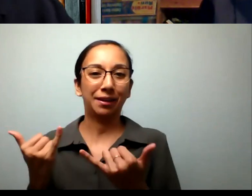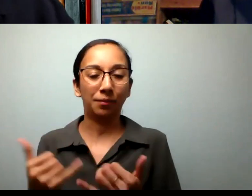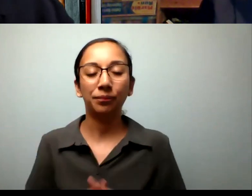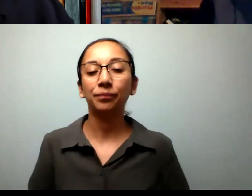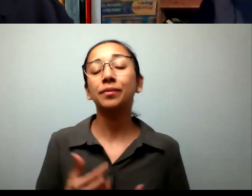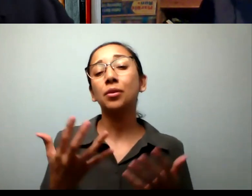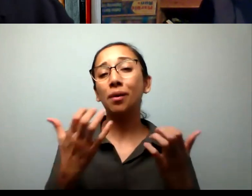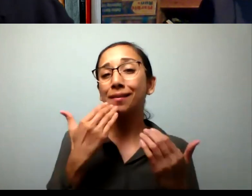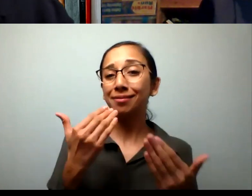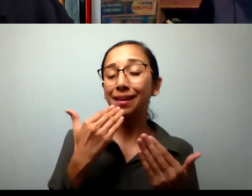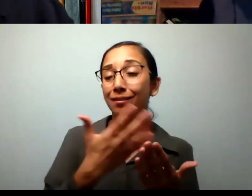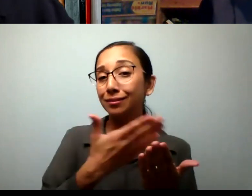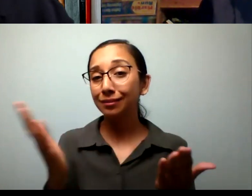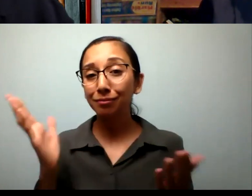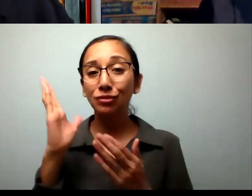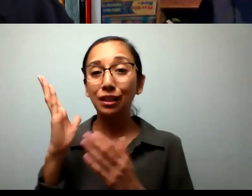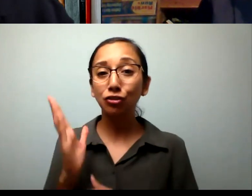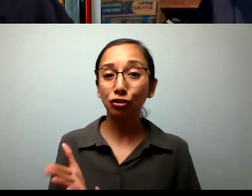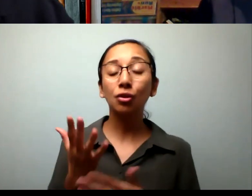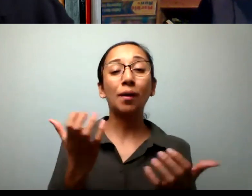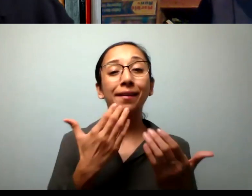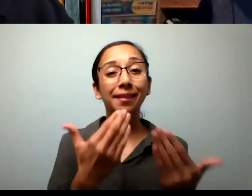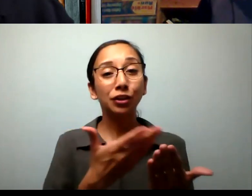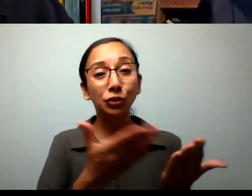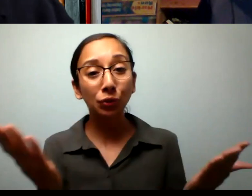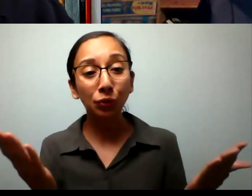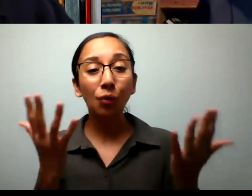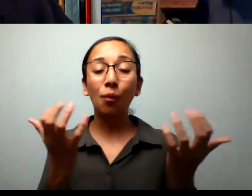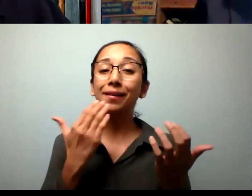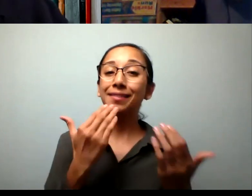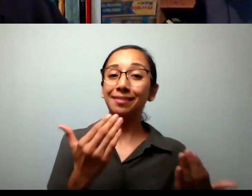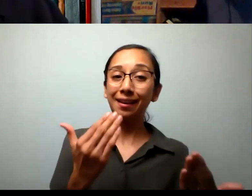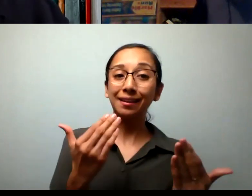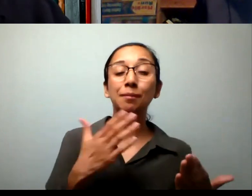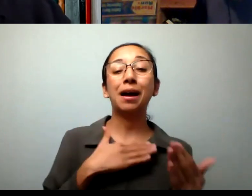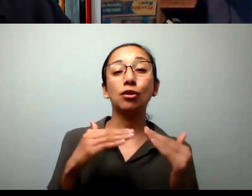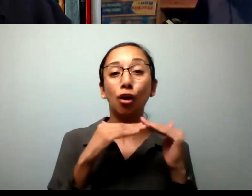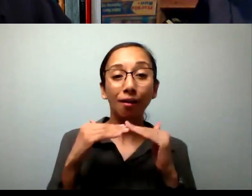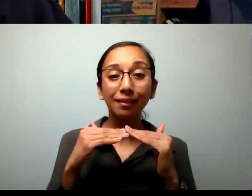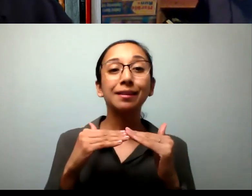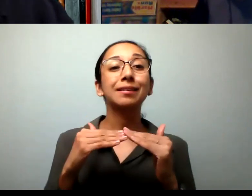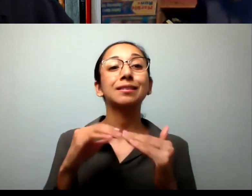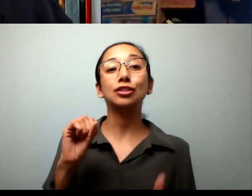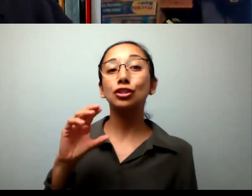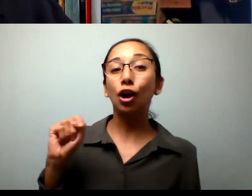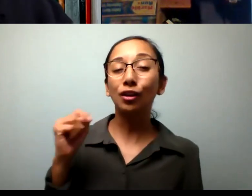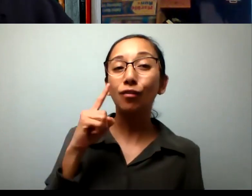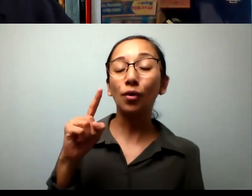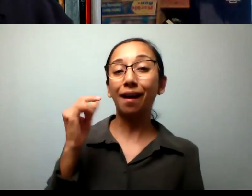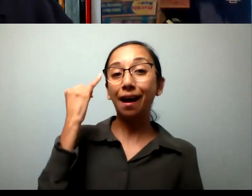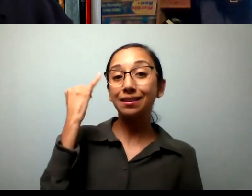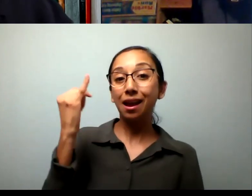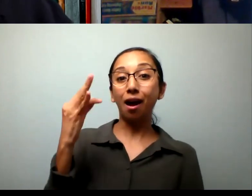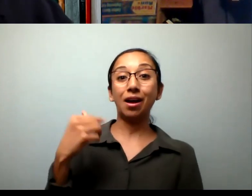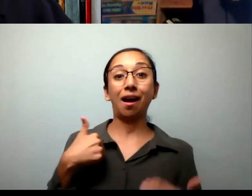to thank them, and I want to thank you, and I want to thank my colleague Scott Schmerelson for the idea of having us do